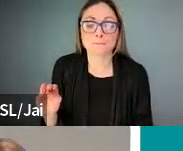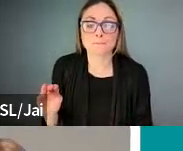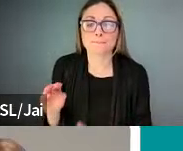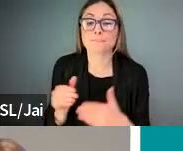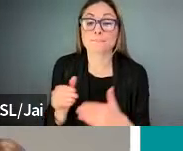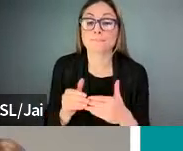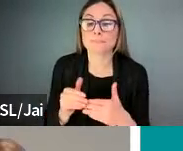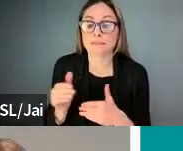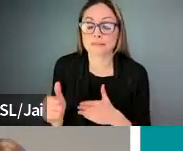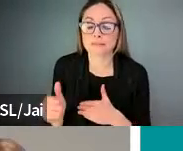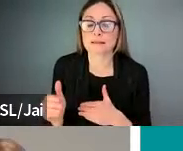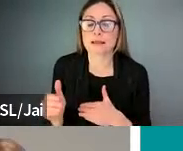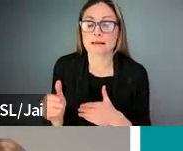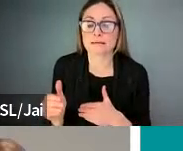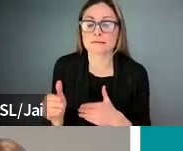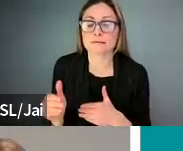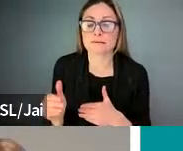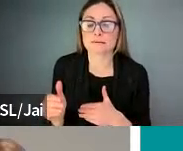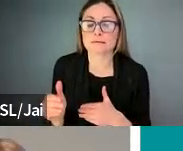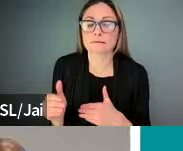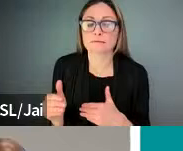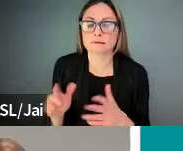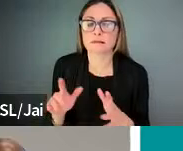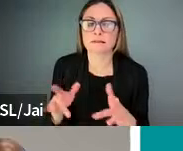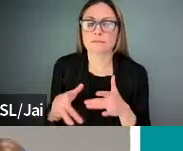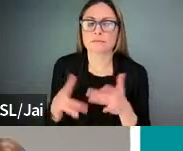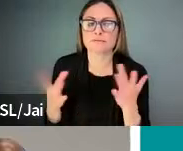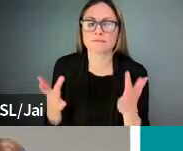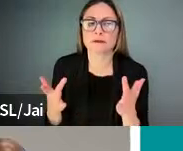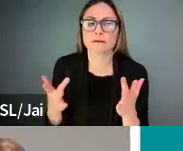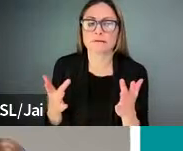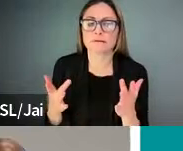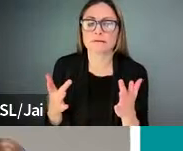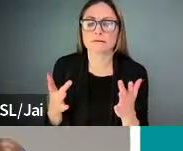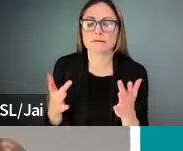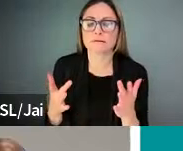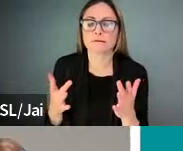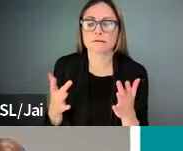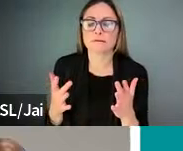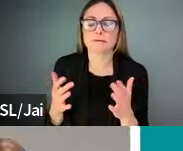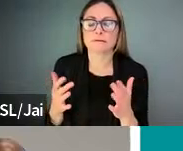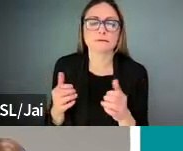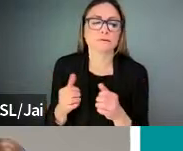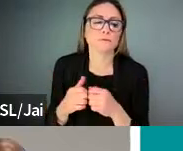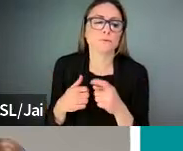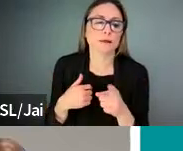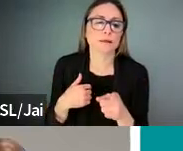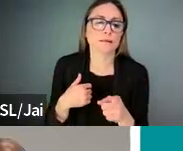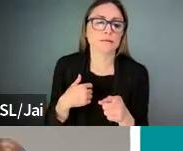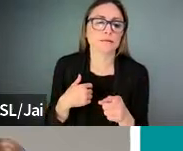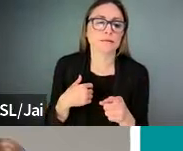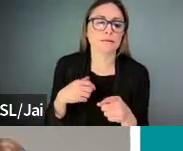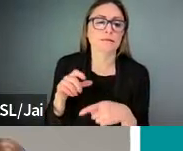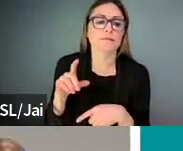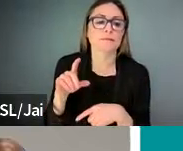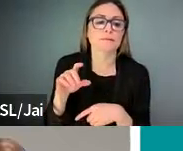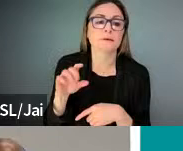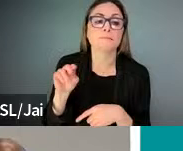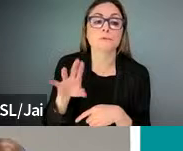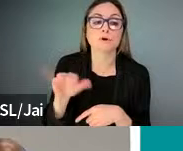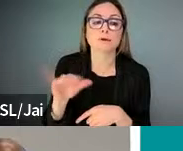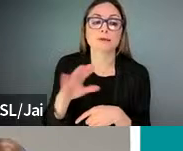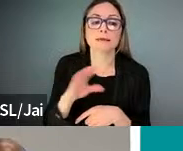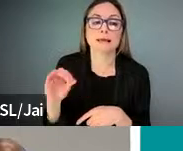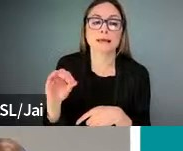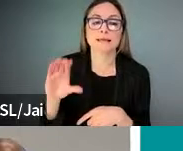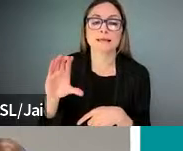Next, we had an event with Senators Murray and Cantwell. They requested